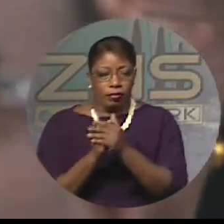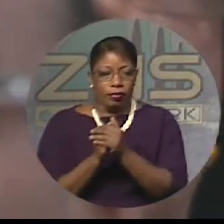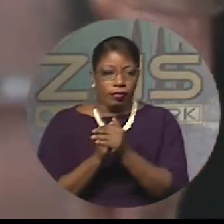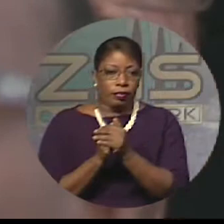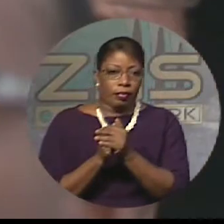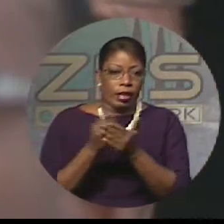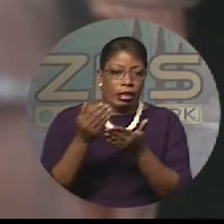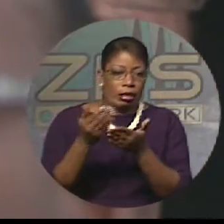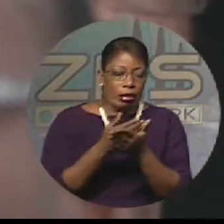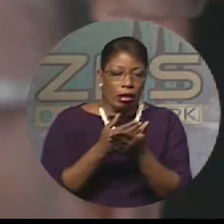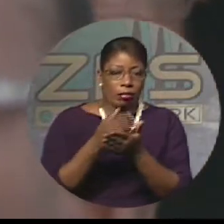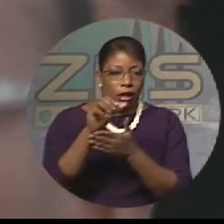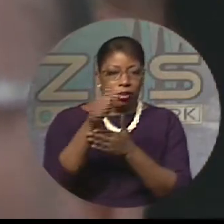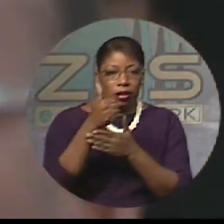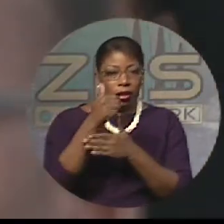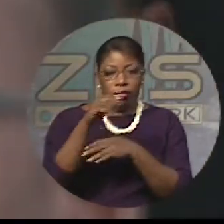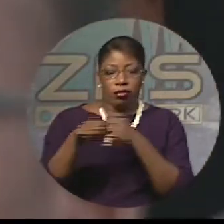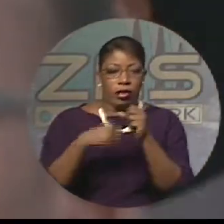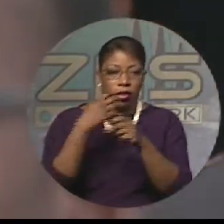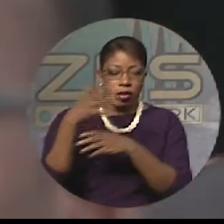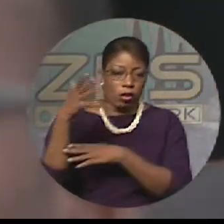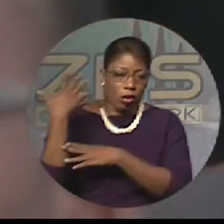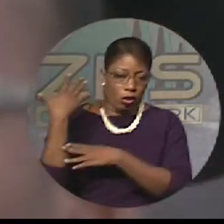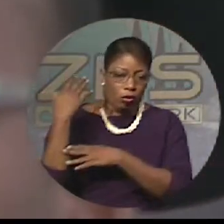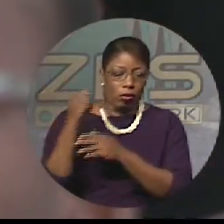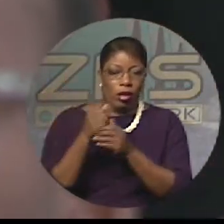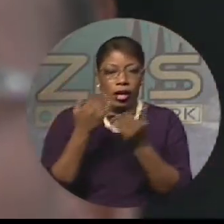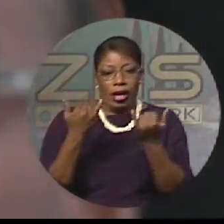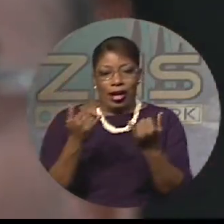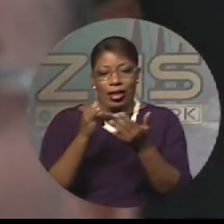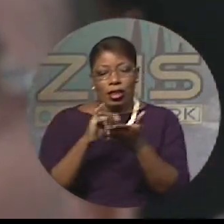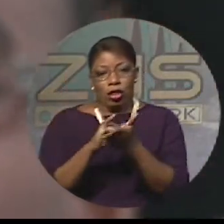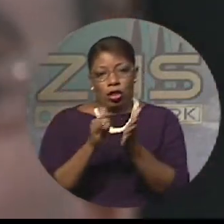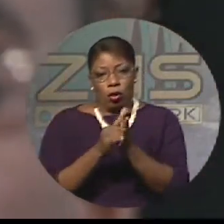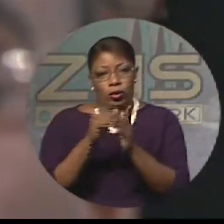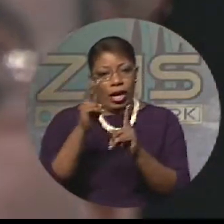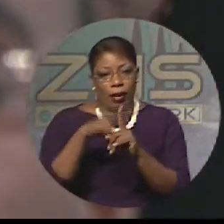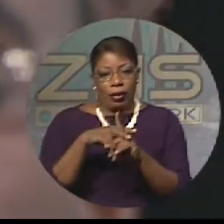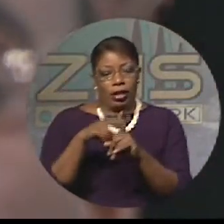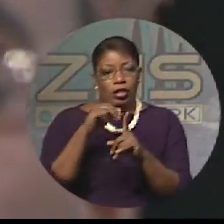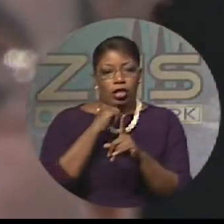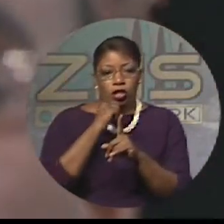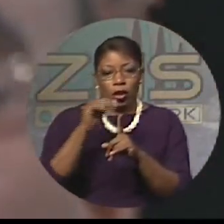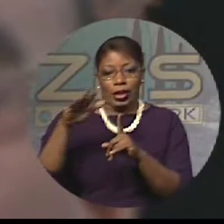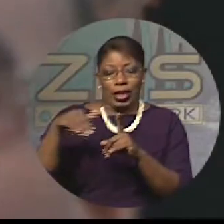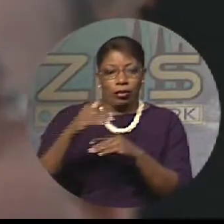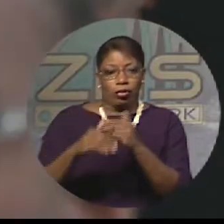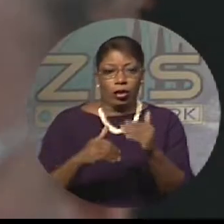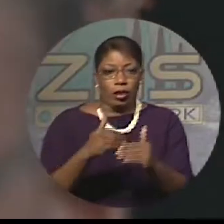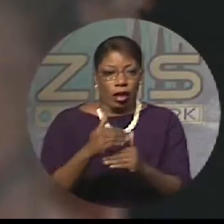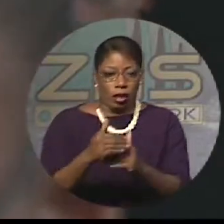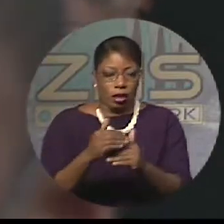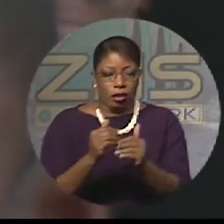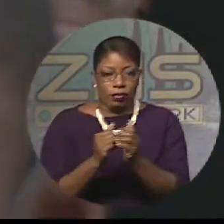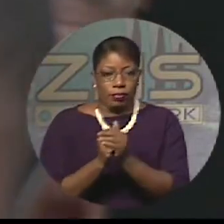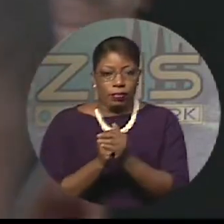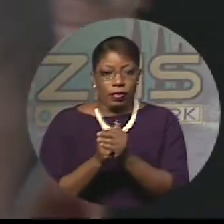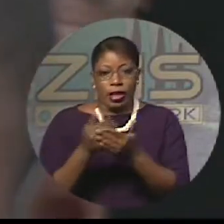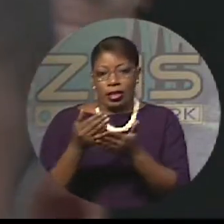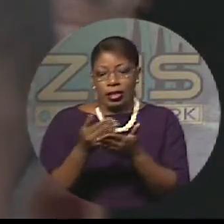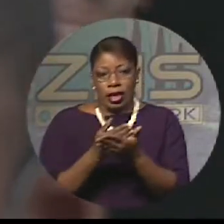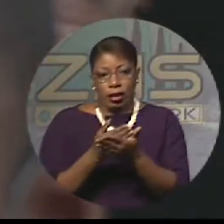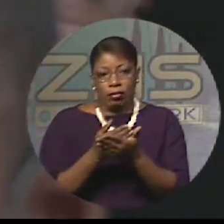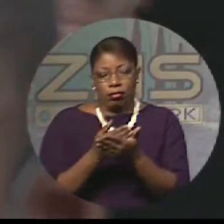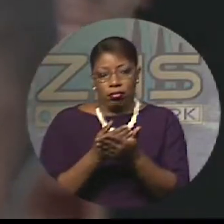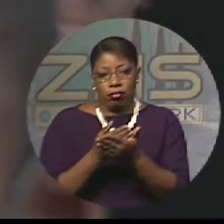them decades ago, and whose applications have not yet been processed. Some have